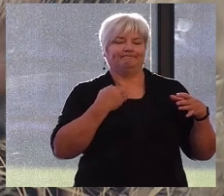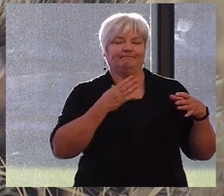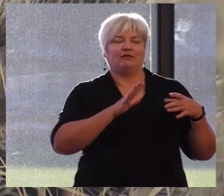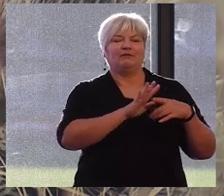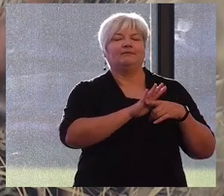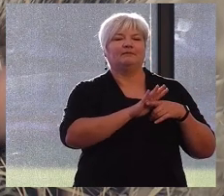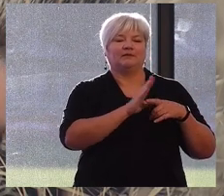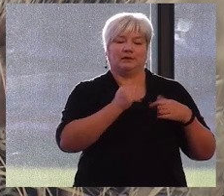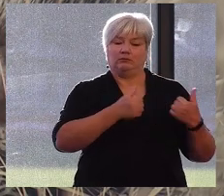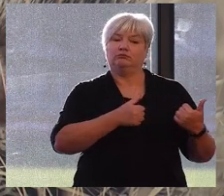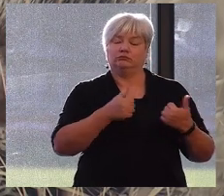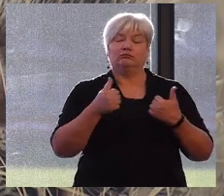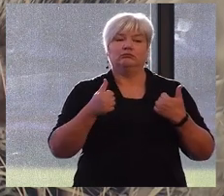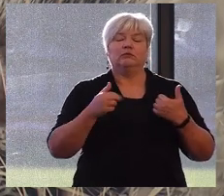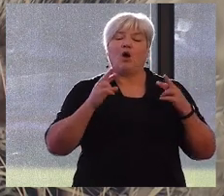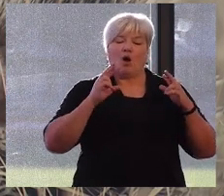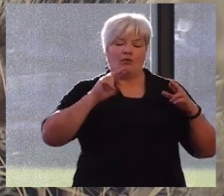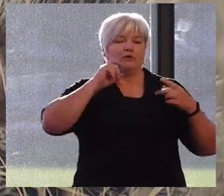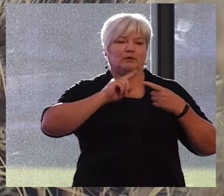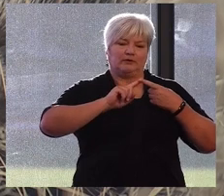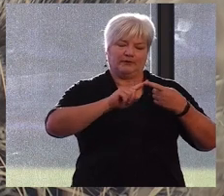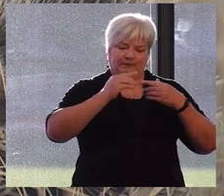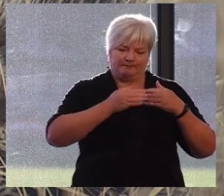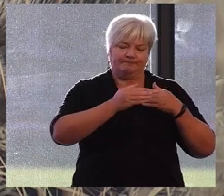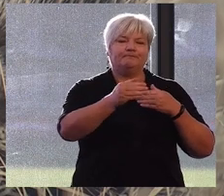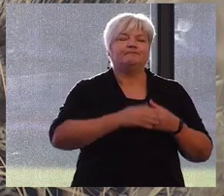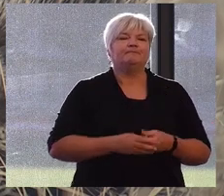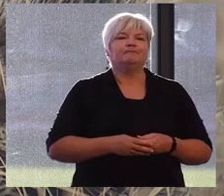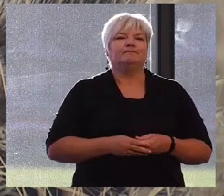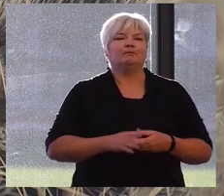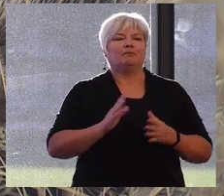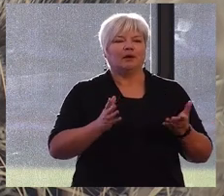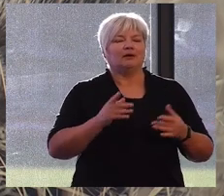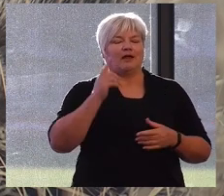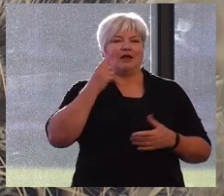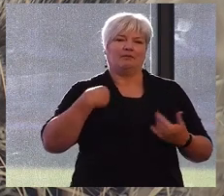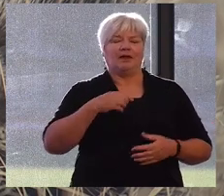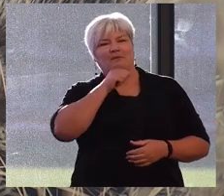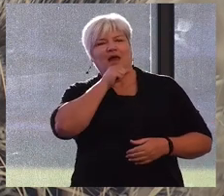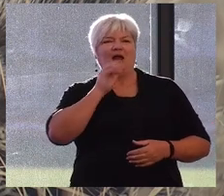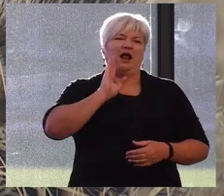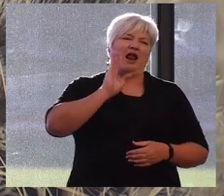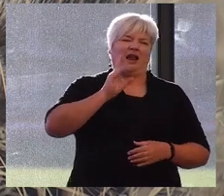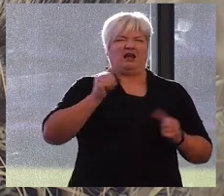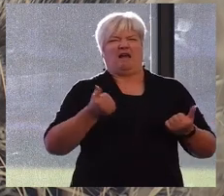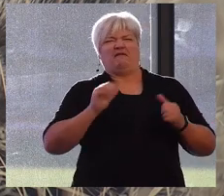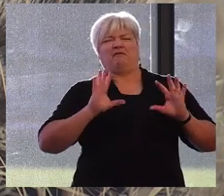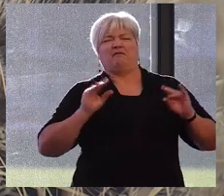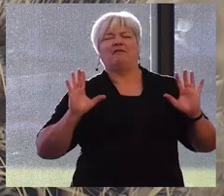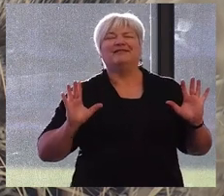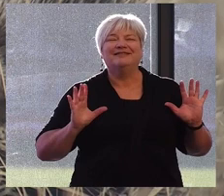well where we should be and hopefully stay that way. But nonetheless, I think enough for a guy talking. Thank you very much for the opportunity.